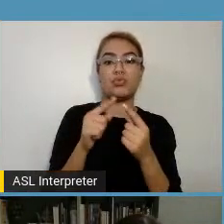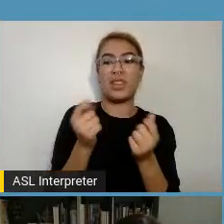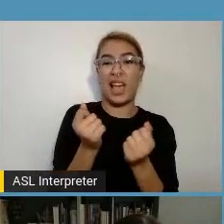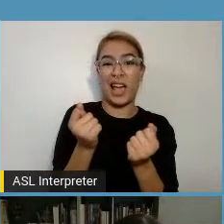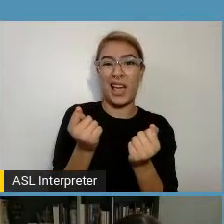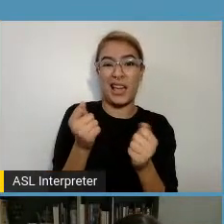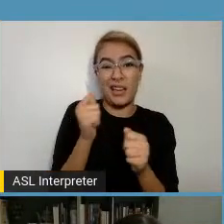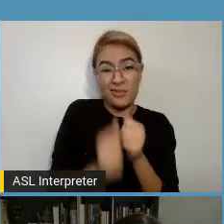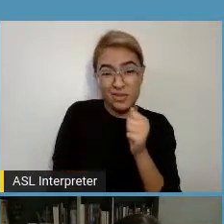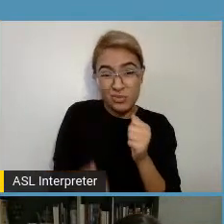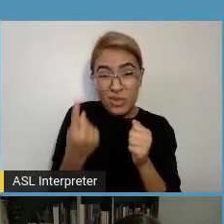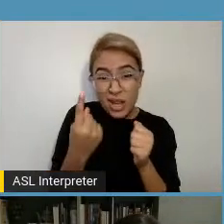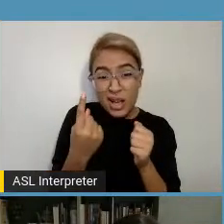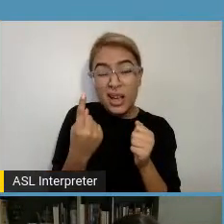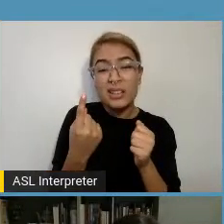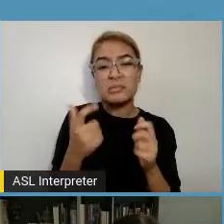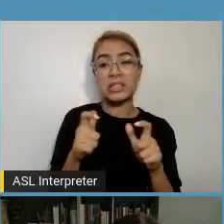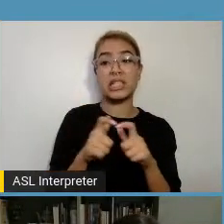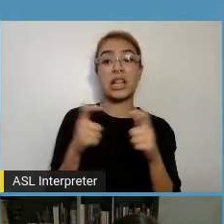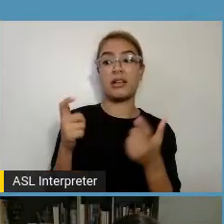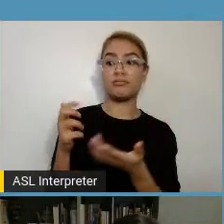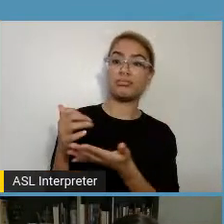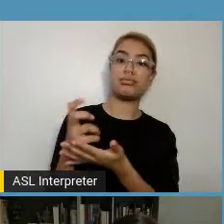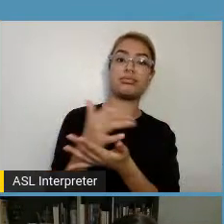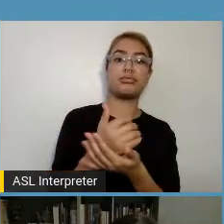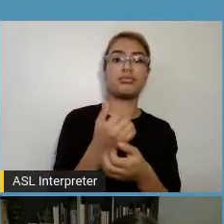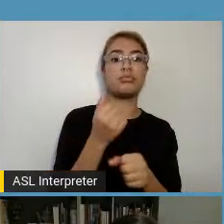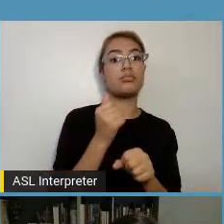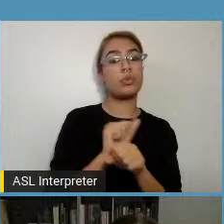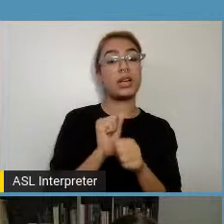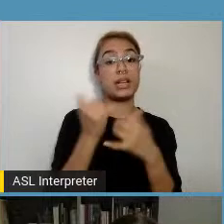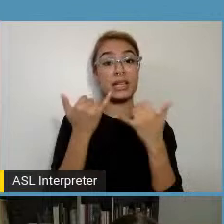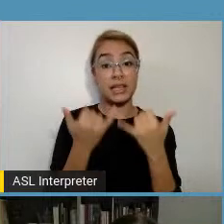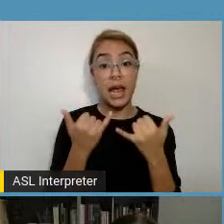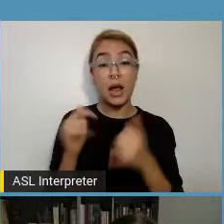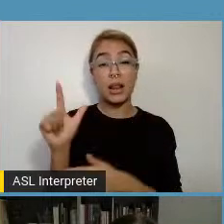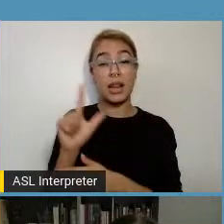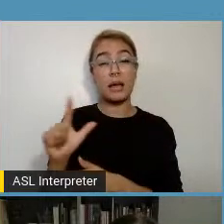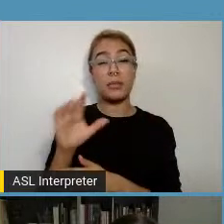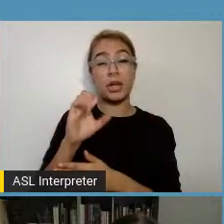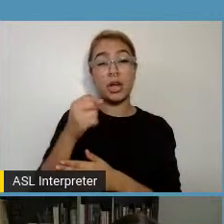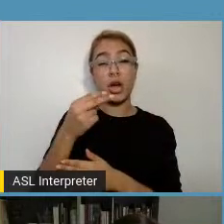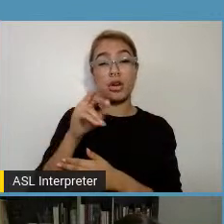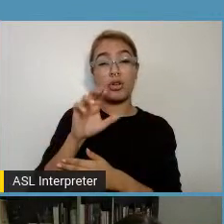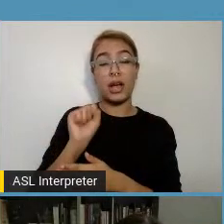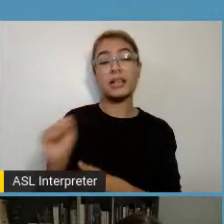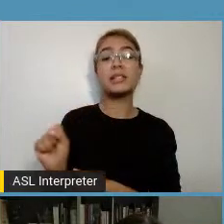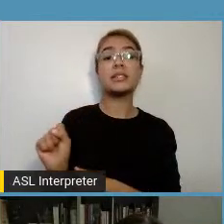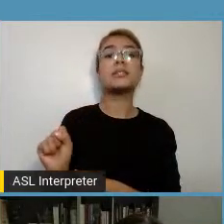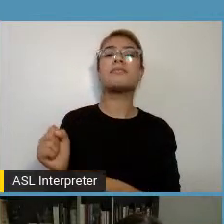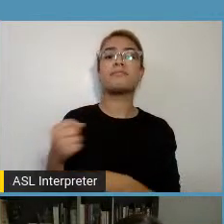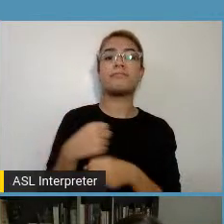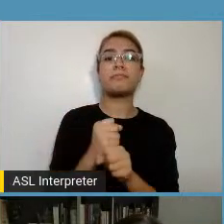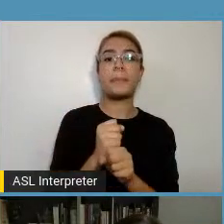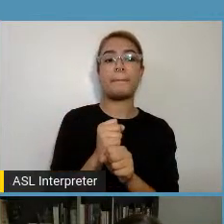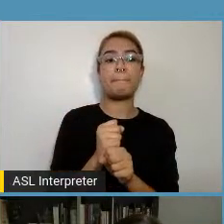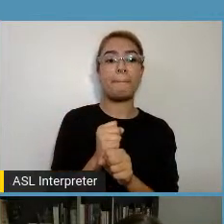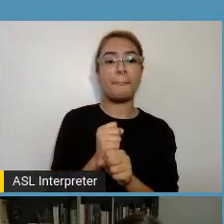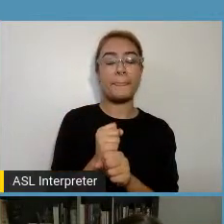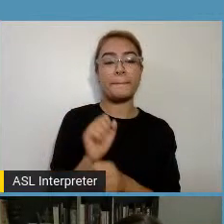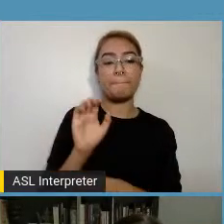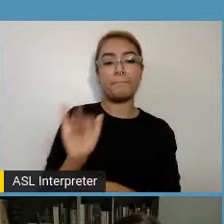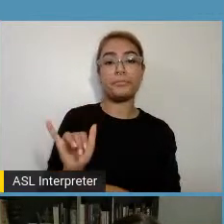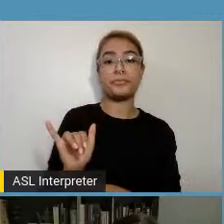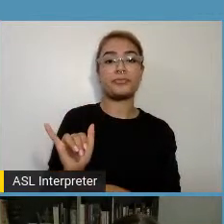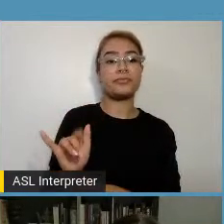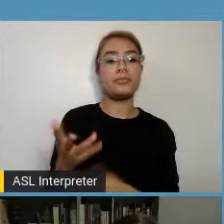There is a huge collection that we're working with at the Library of Congress that was made by